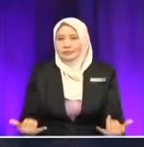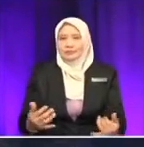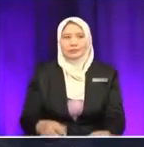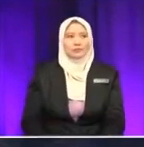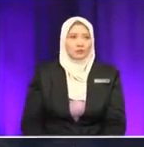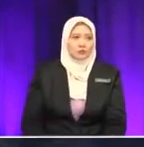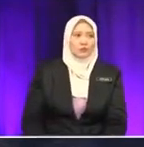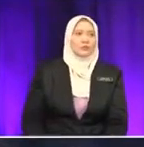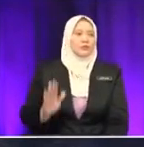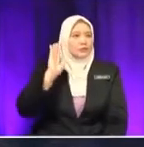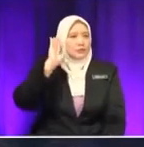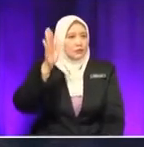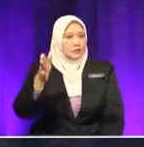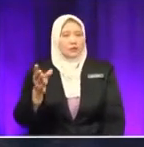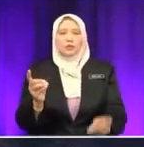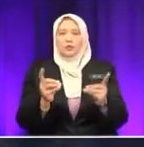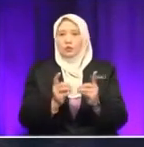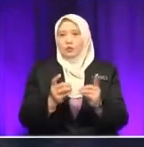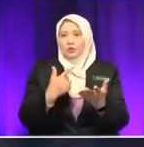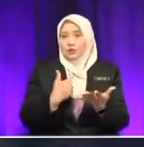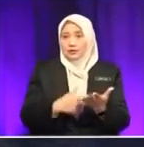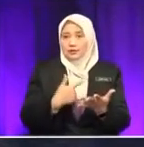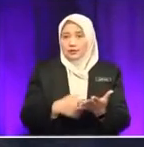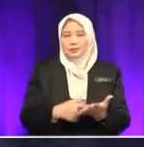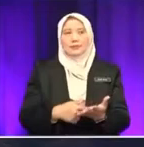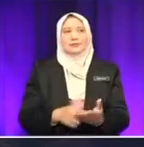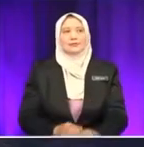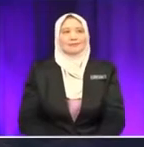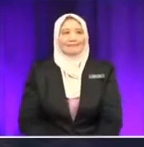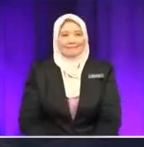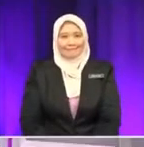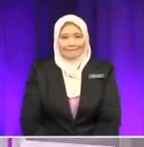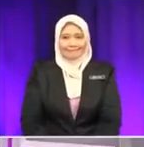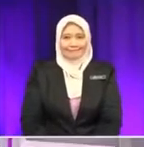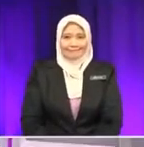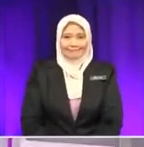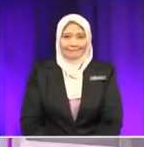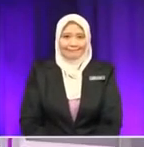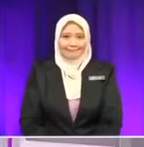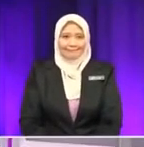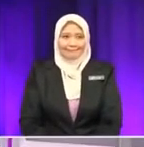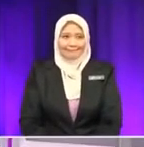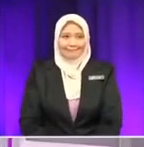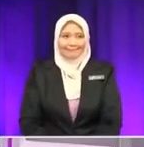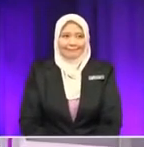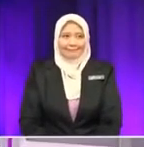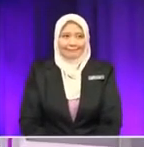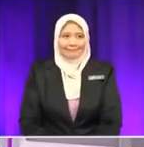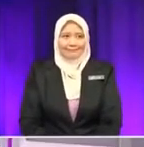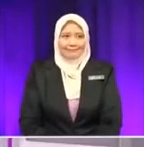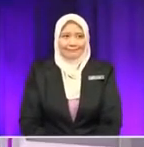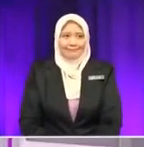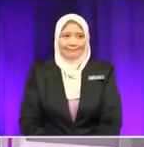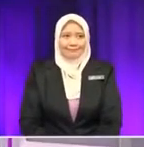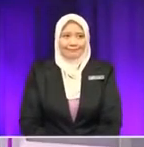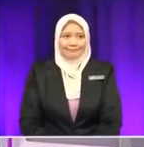learn a little bit more about speaking assessment together with Teacher. We'll be back. Let's cheer, guys. Cheer.